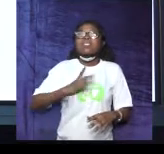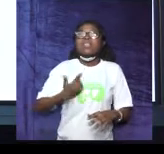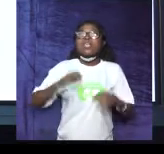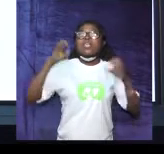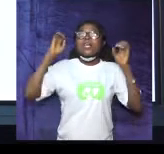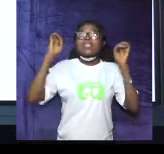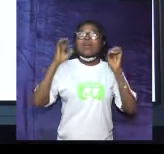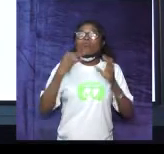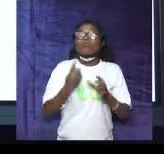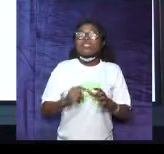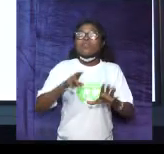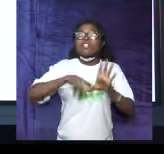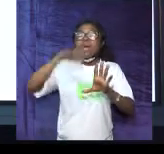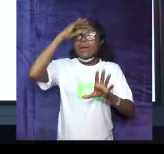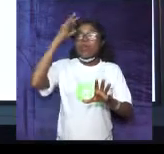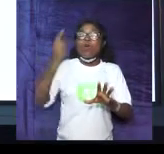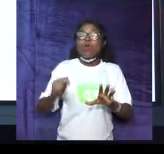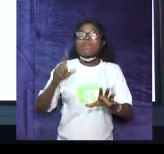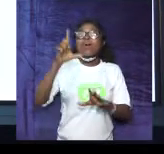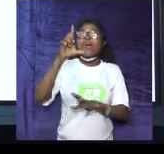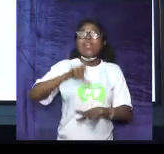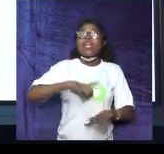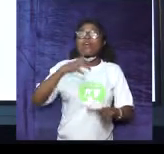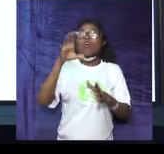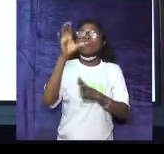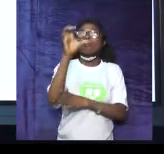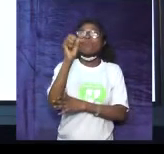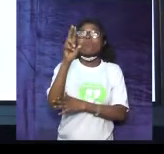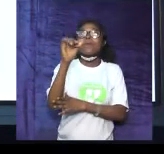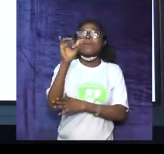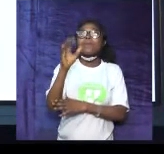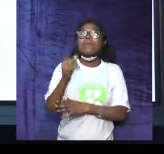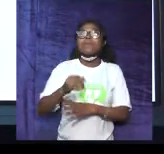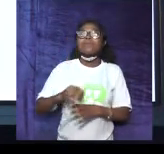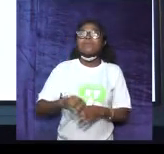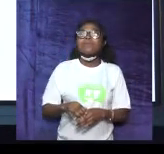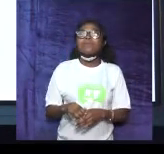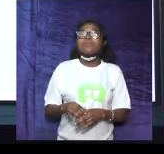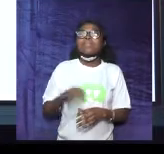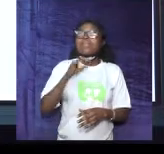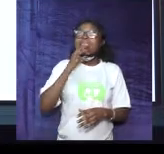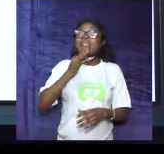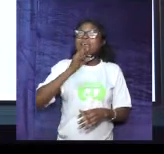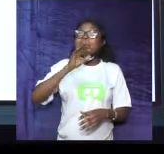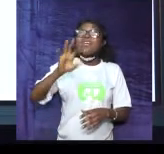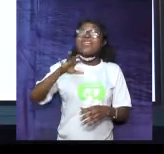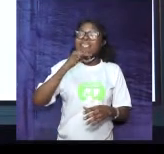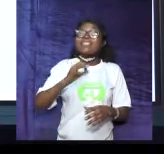or opinion? What did you say? It's a fact.